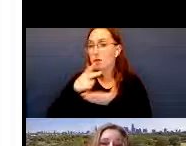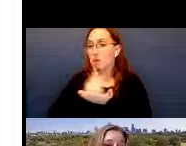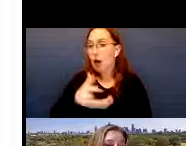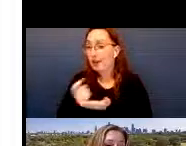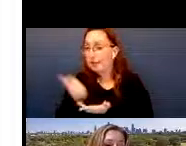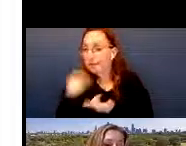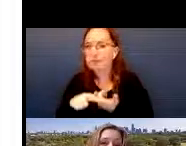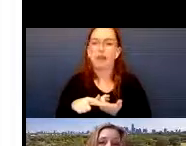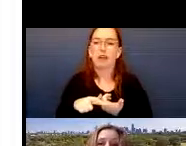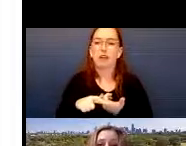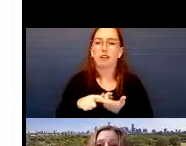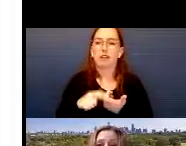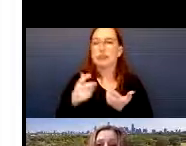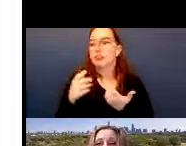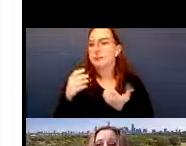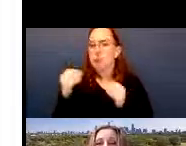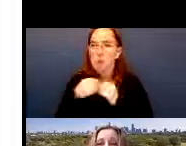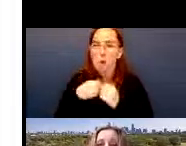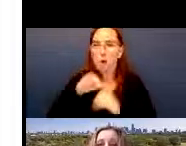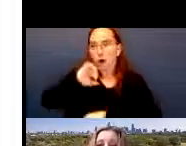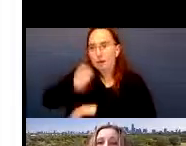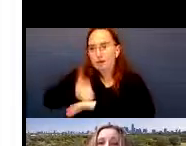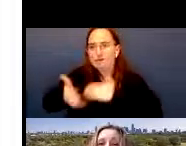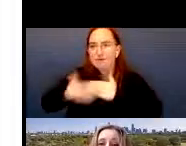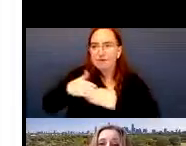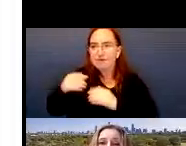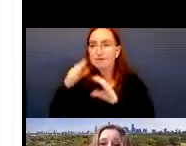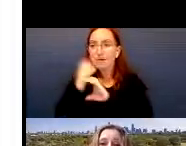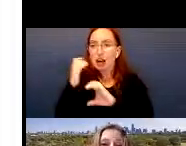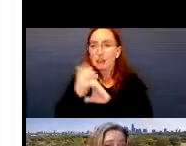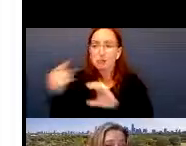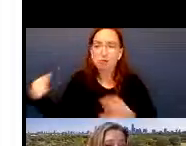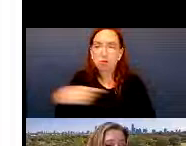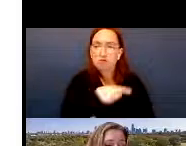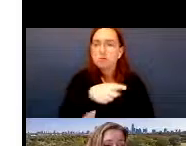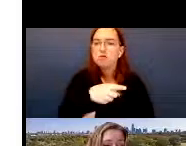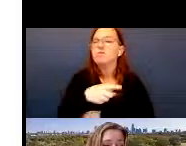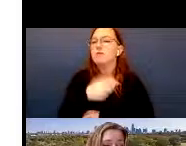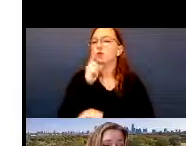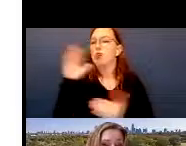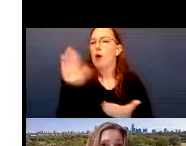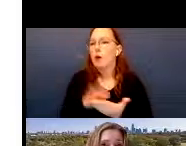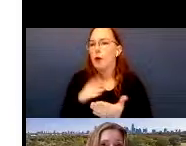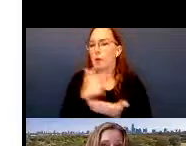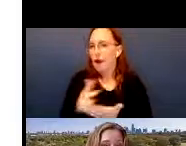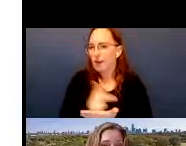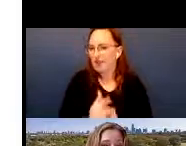bikes, then that may be the trigger to be able to remove some parking with the result.